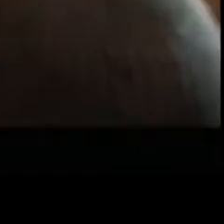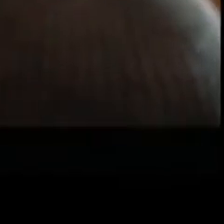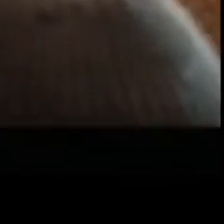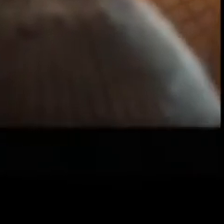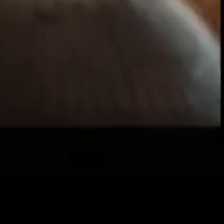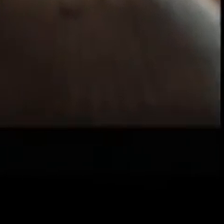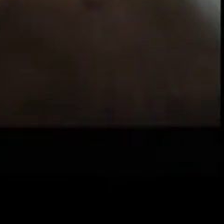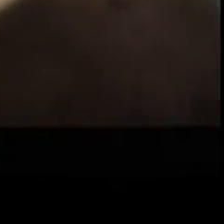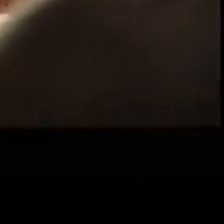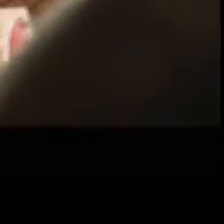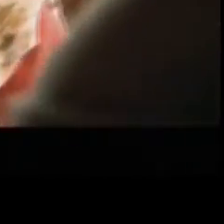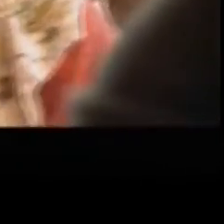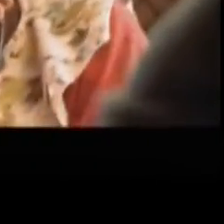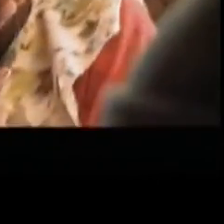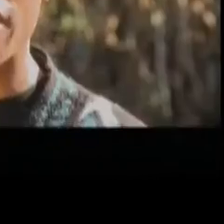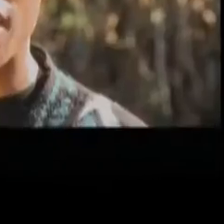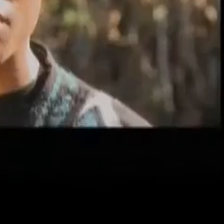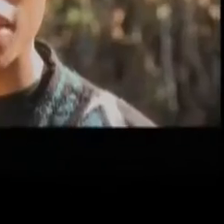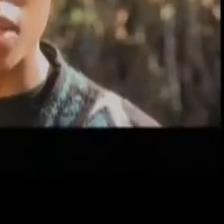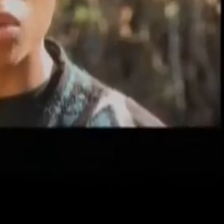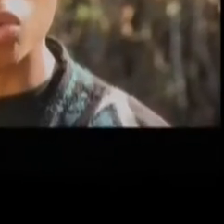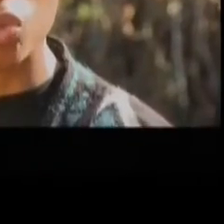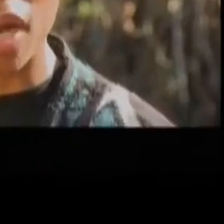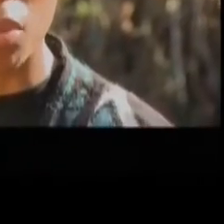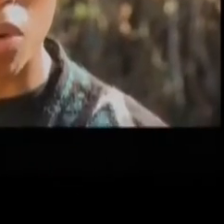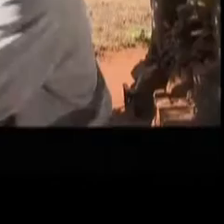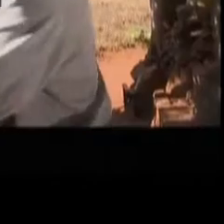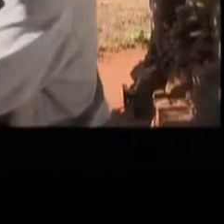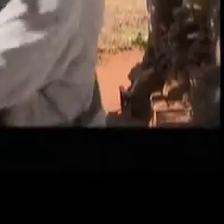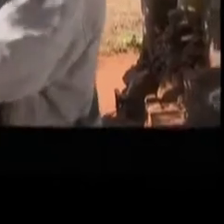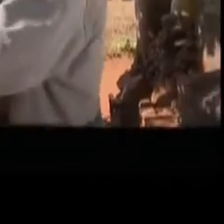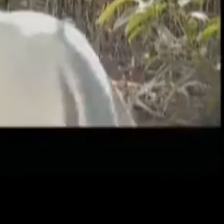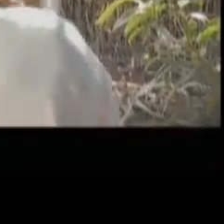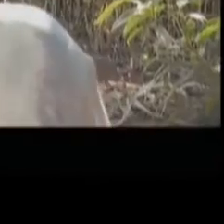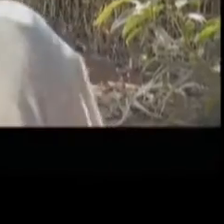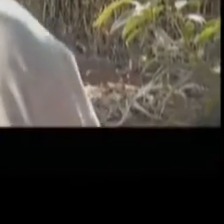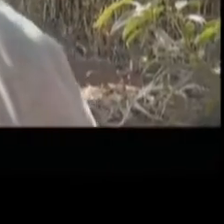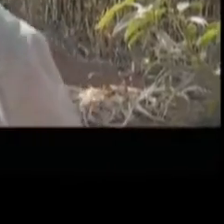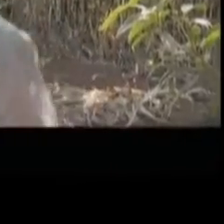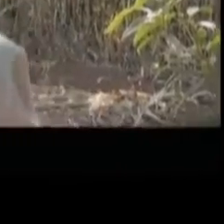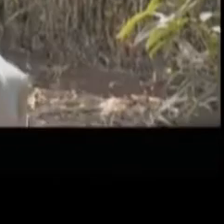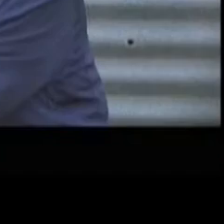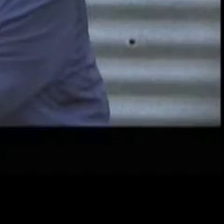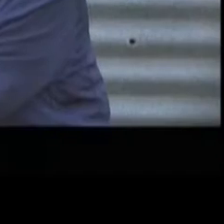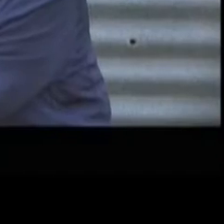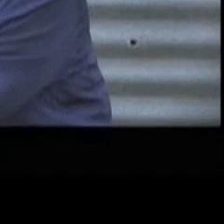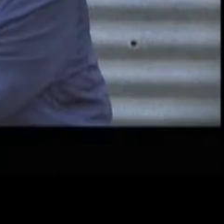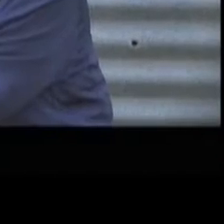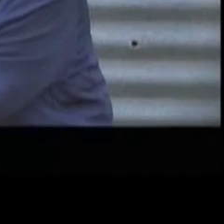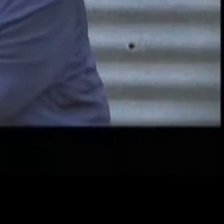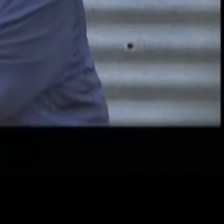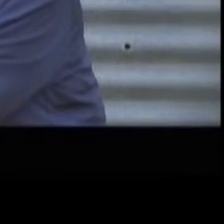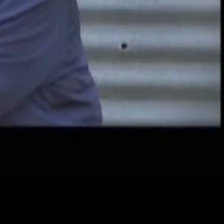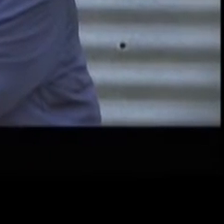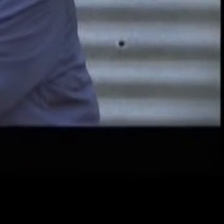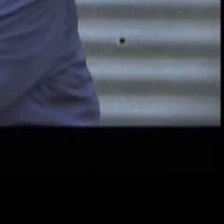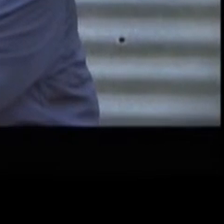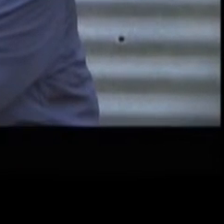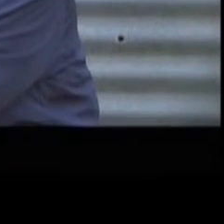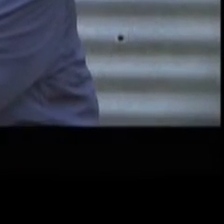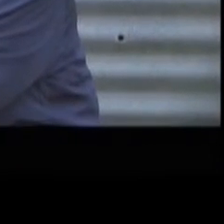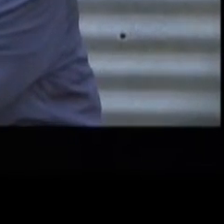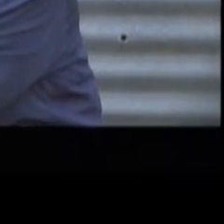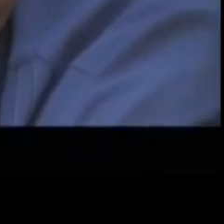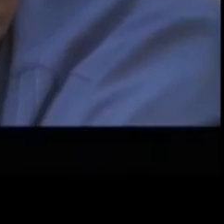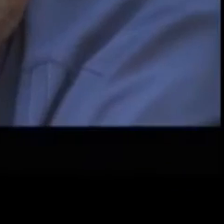rolungwana amasakin am your father on crime. Wena ngabe uyajabula ukuthi uyangibona. Ikhumbule ekhaya ethanda ukukwazisa mbukela ukuthi saqhubeka nomsebenzi